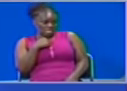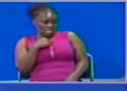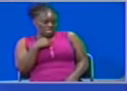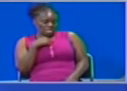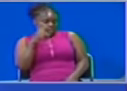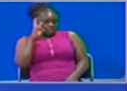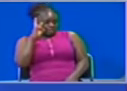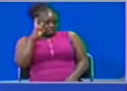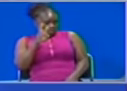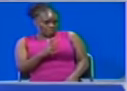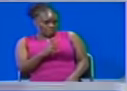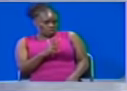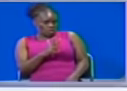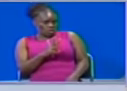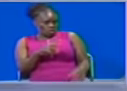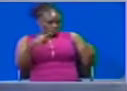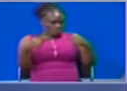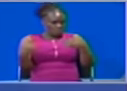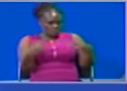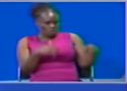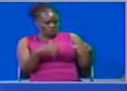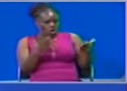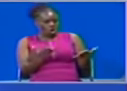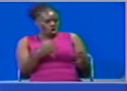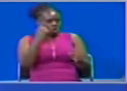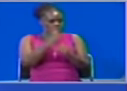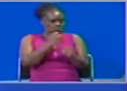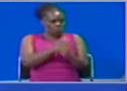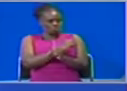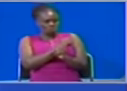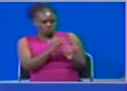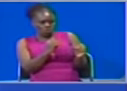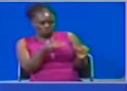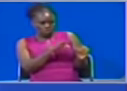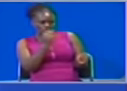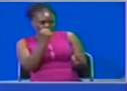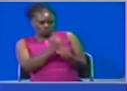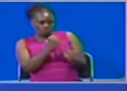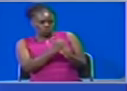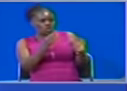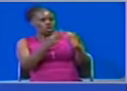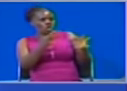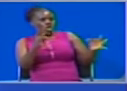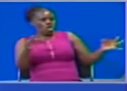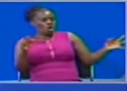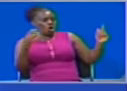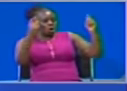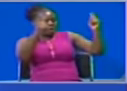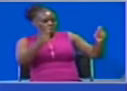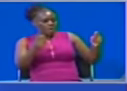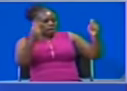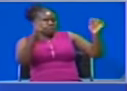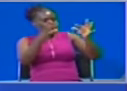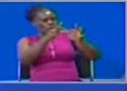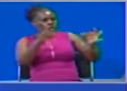of crimes or acts of commission or omission that they have committed in prolonging this strike unnecessarily